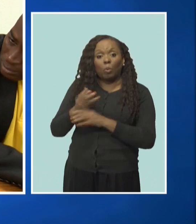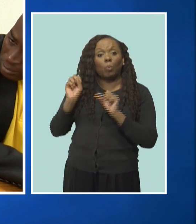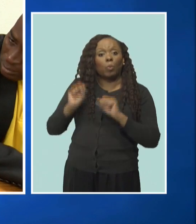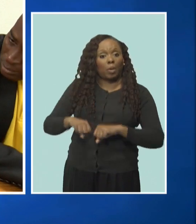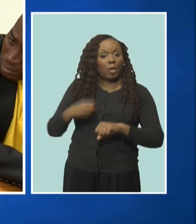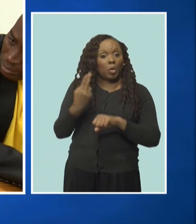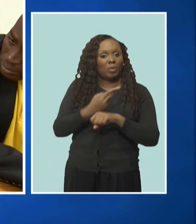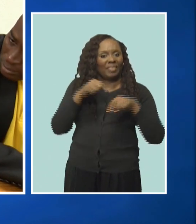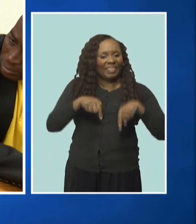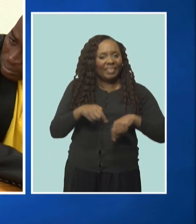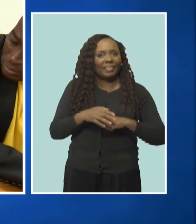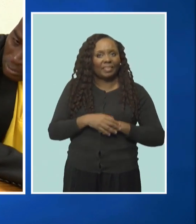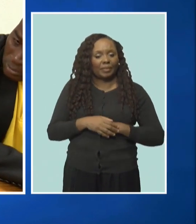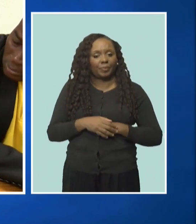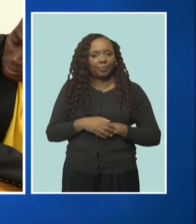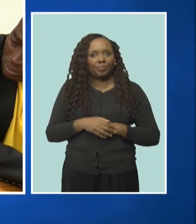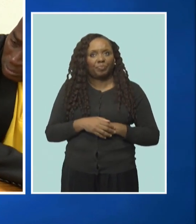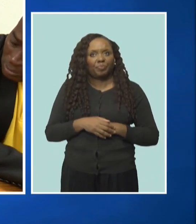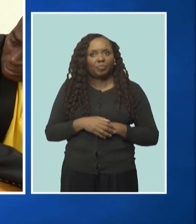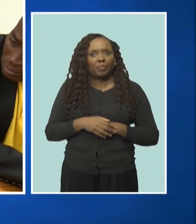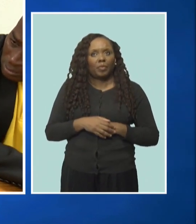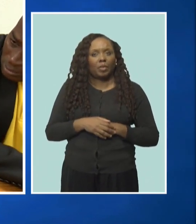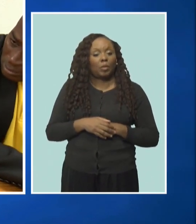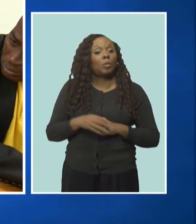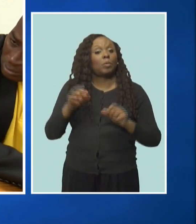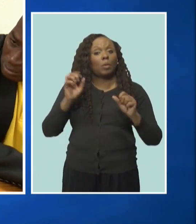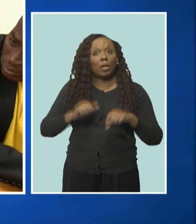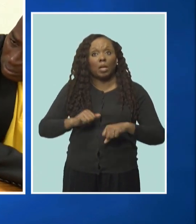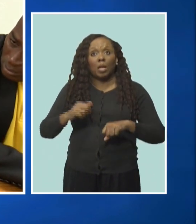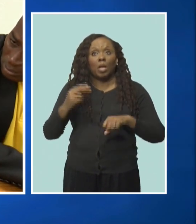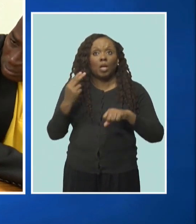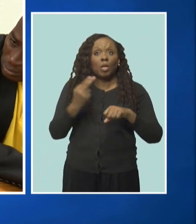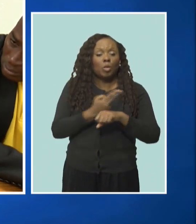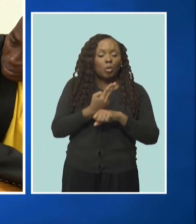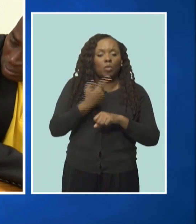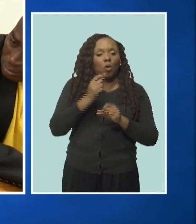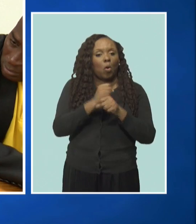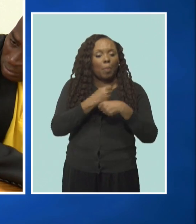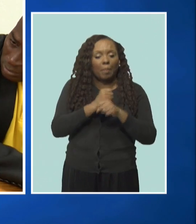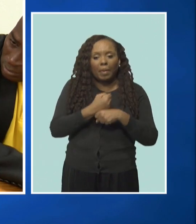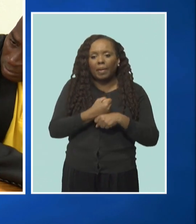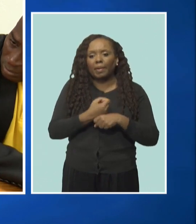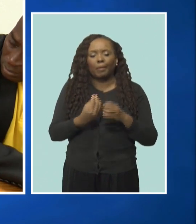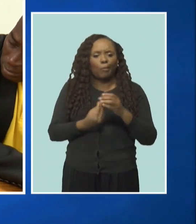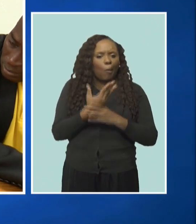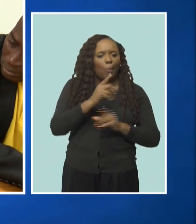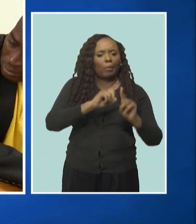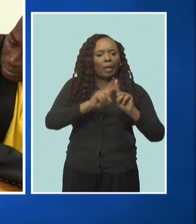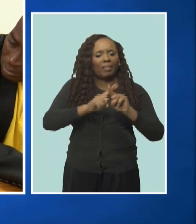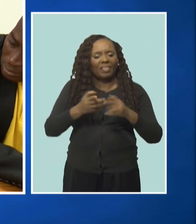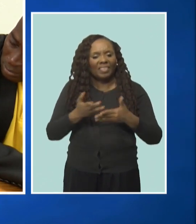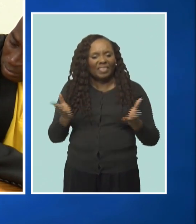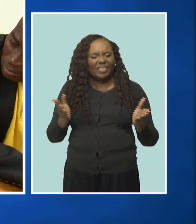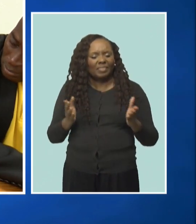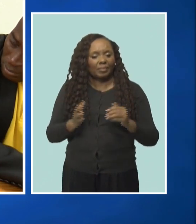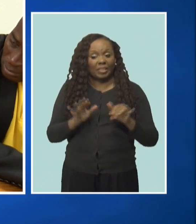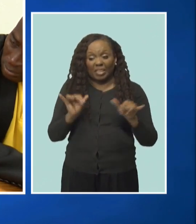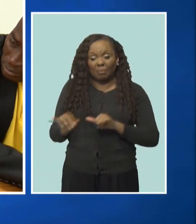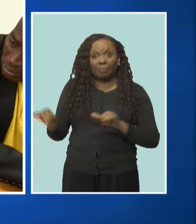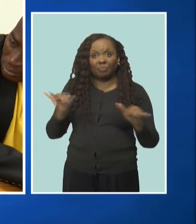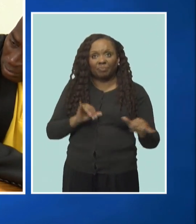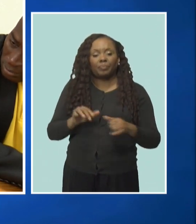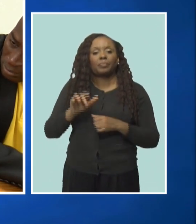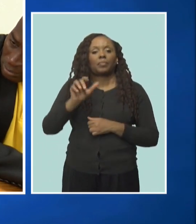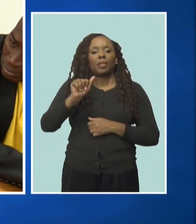do the same thing with the same cabbage and the same agave. We can do the same thing. It is that Agro